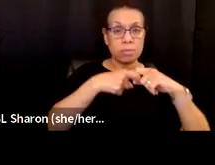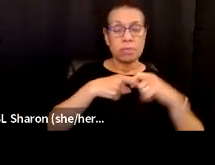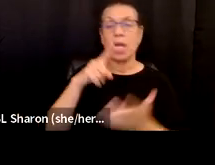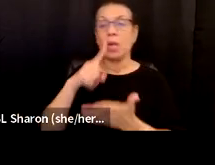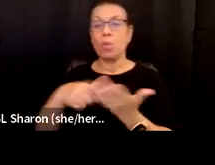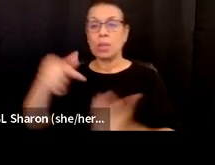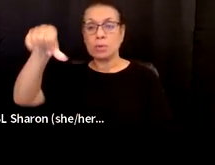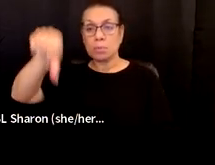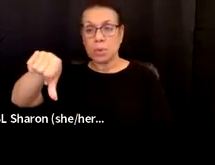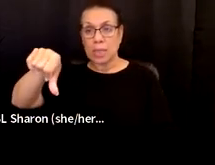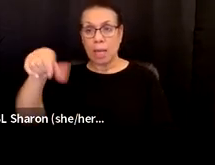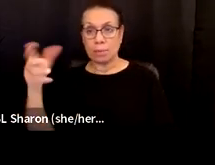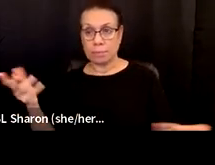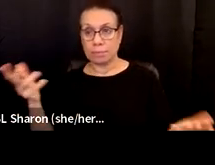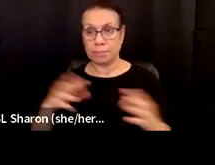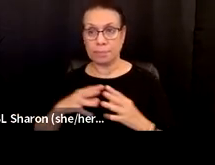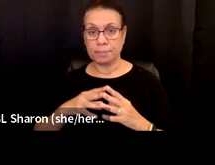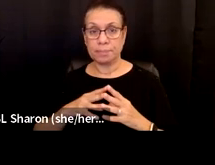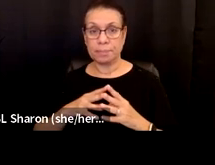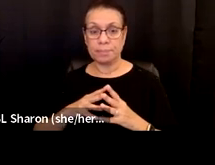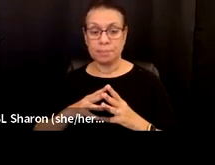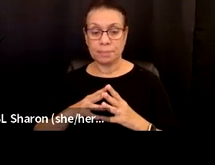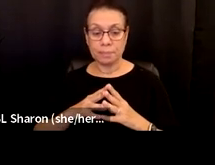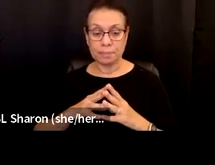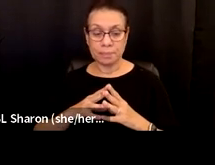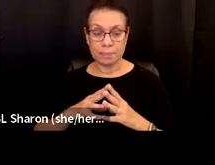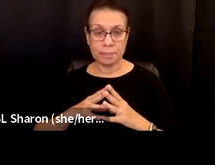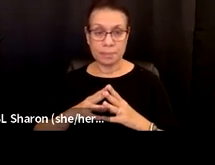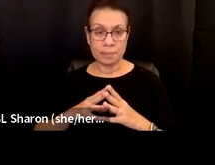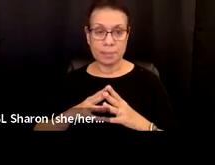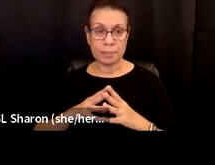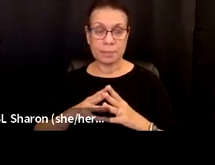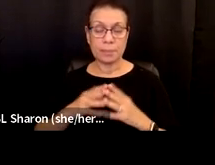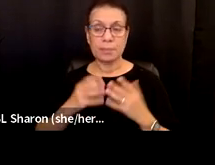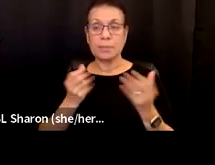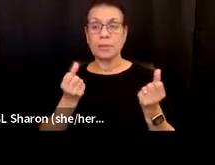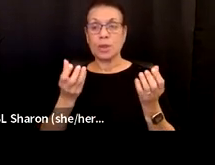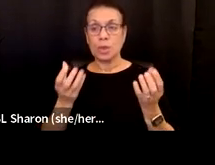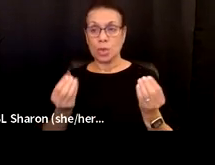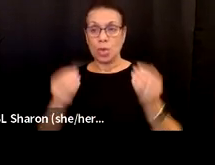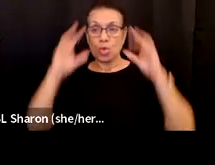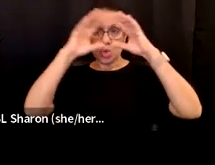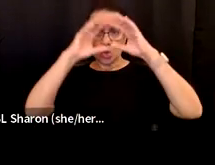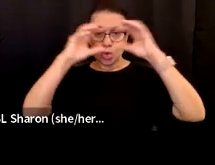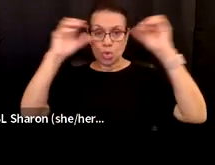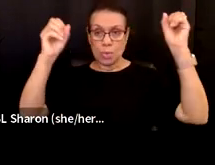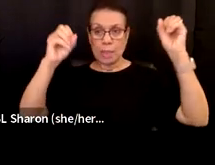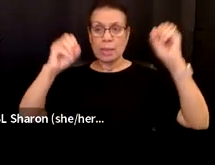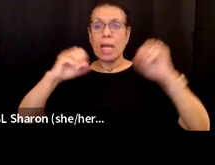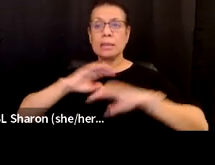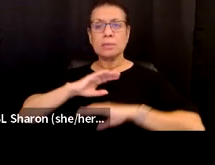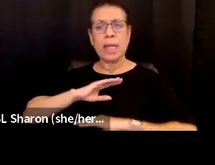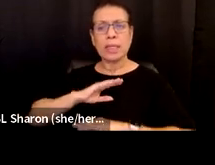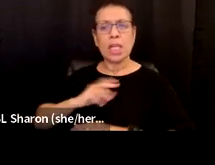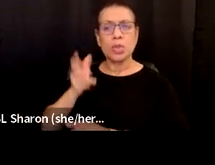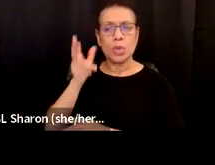rejected next slide and so um the superintendent has met and i think you heard testimony